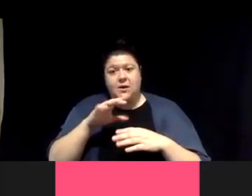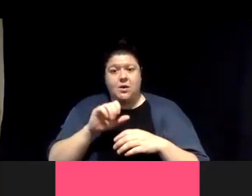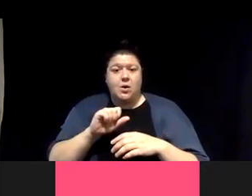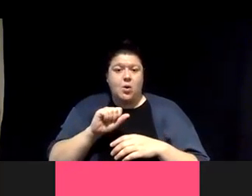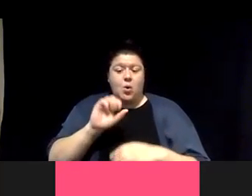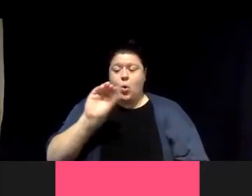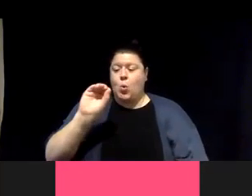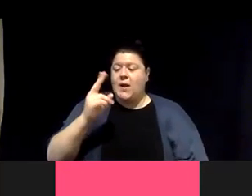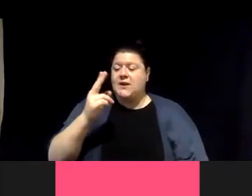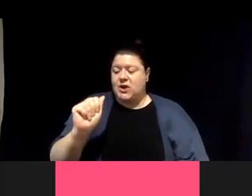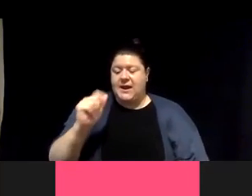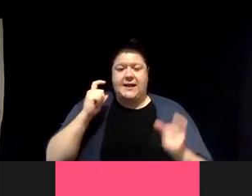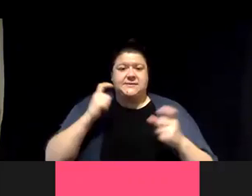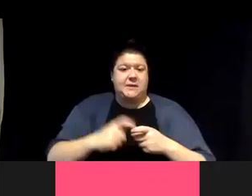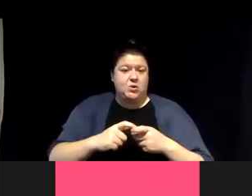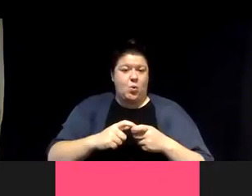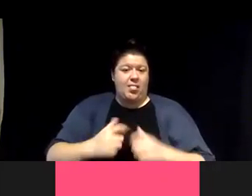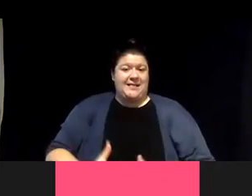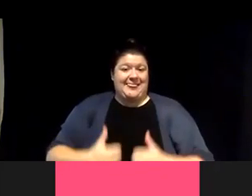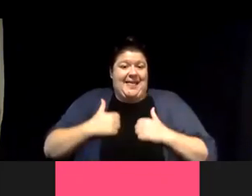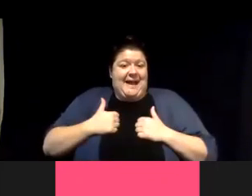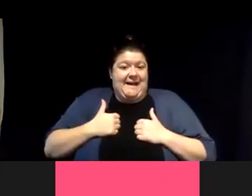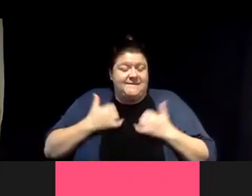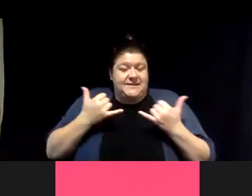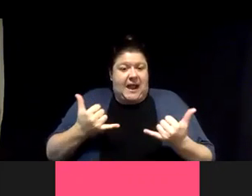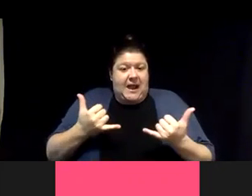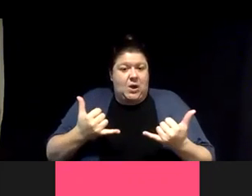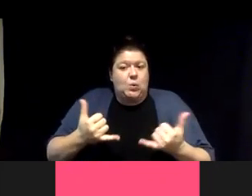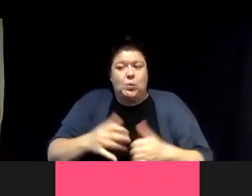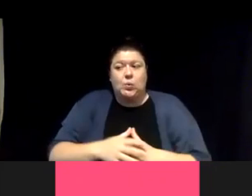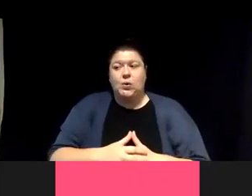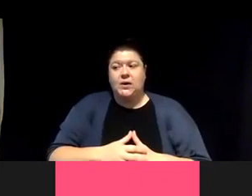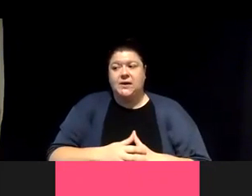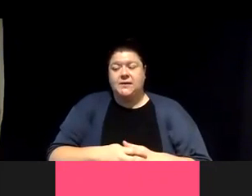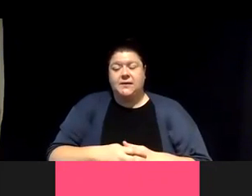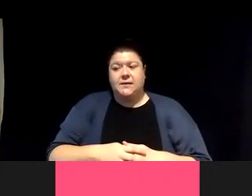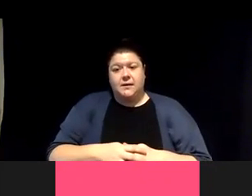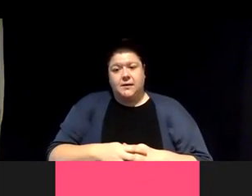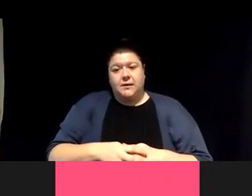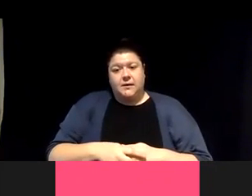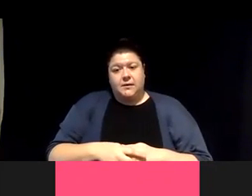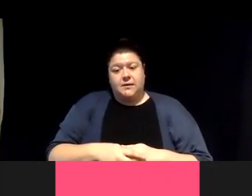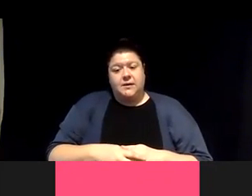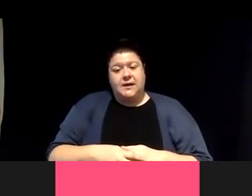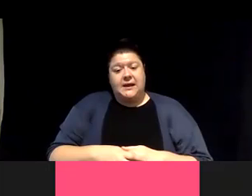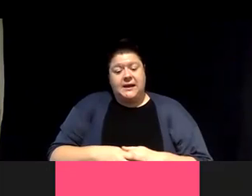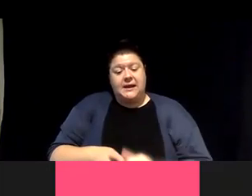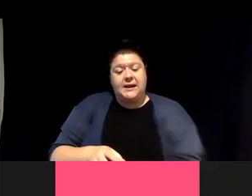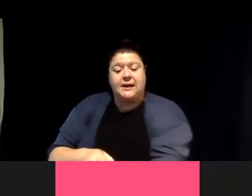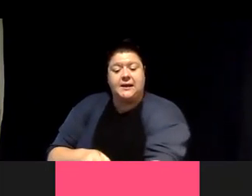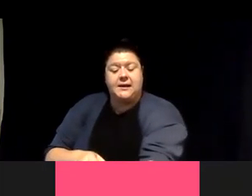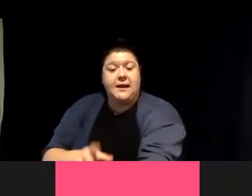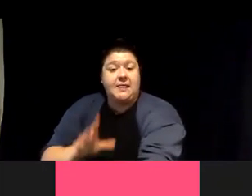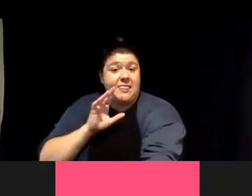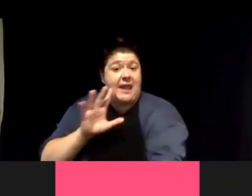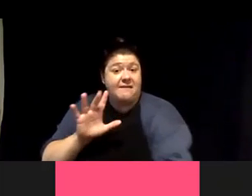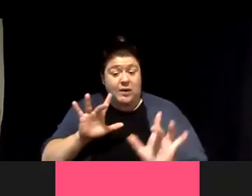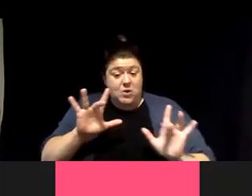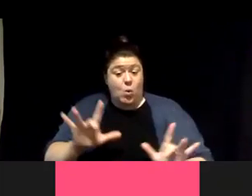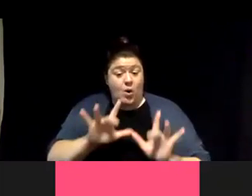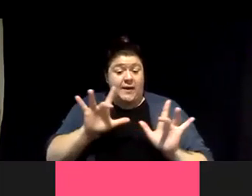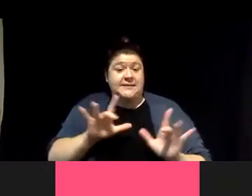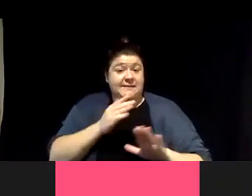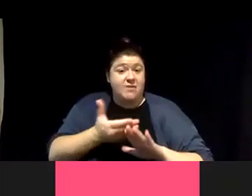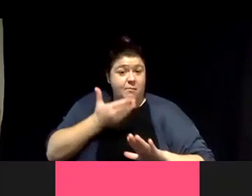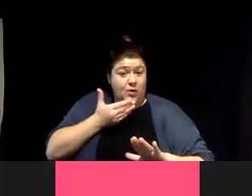OHA en Español is live now. And I think that they have actually recordings of all the previous ones